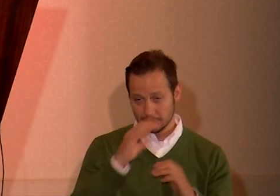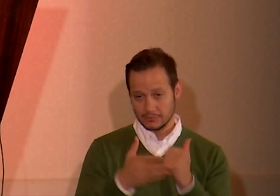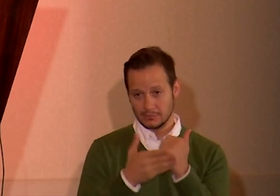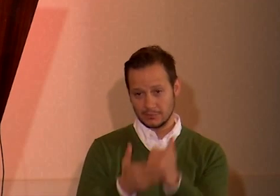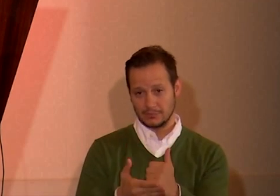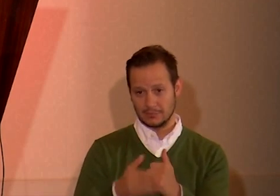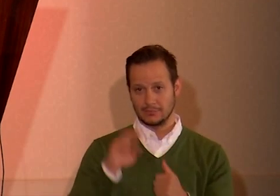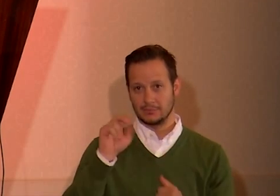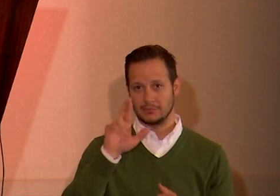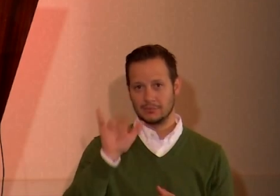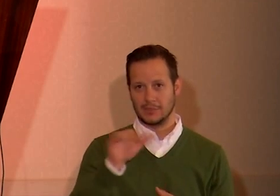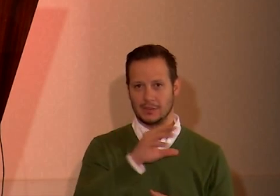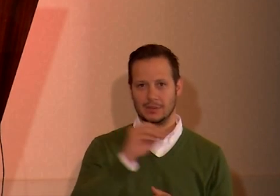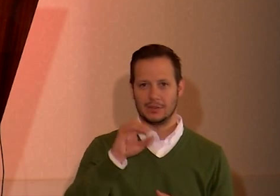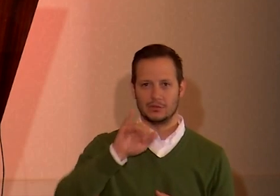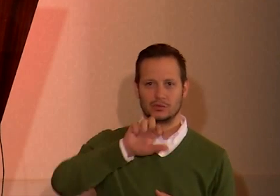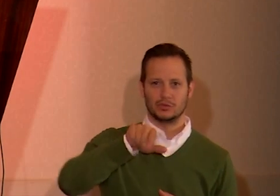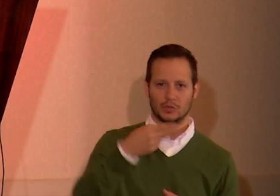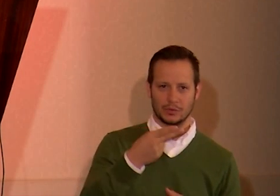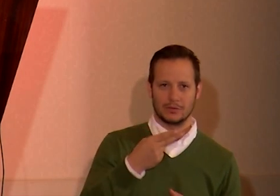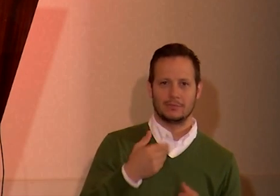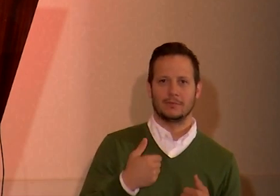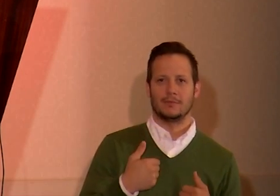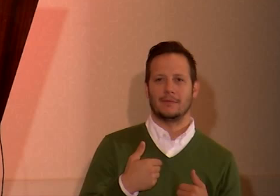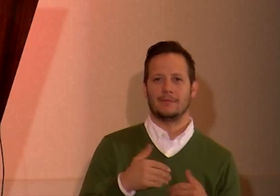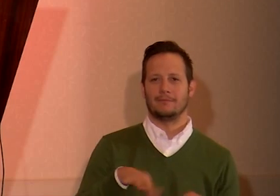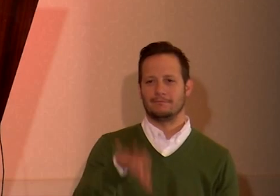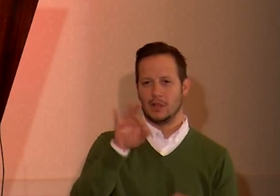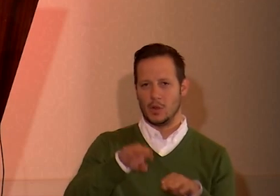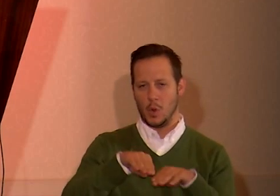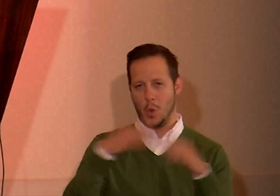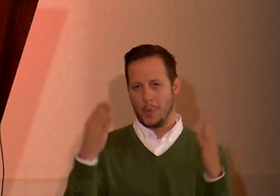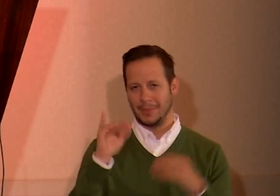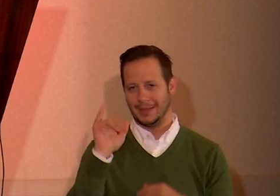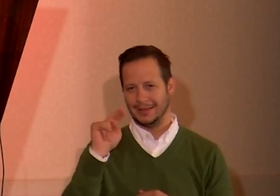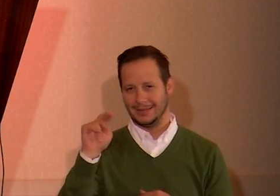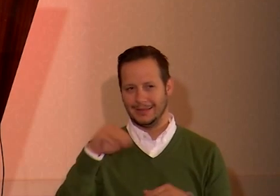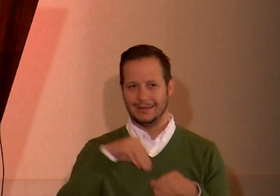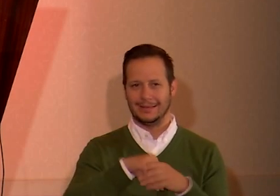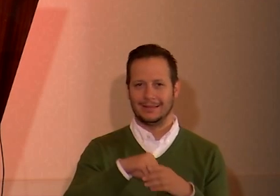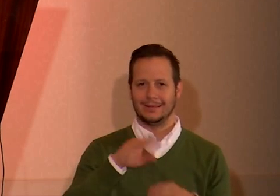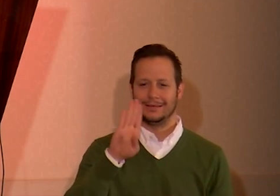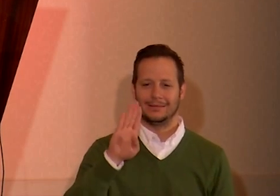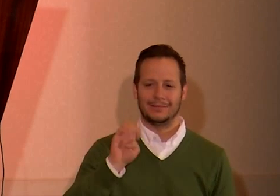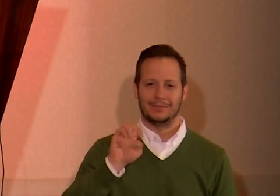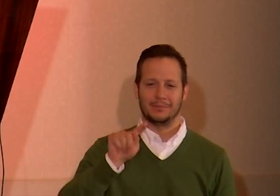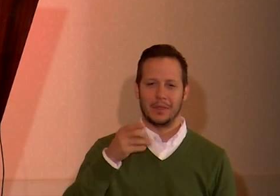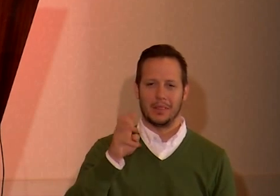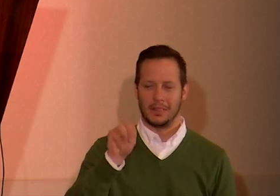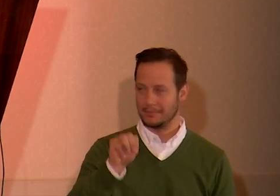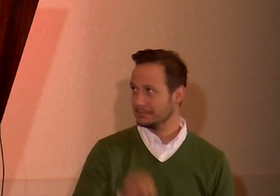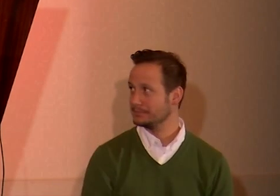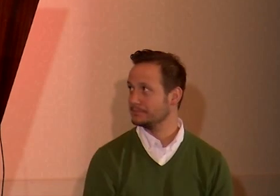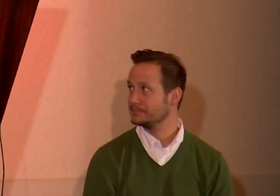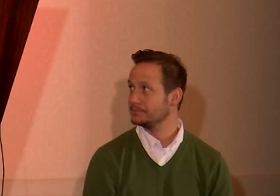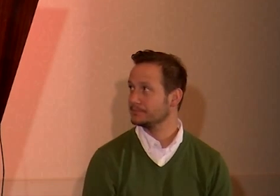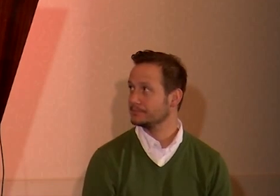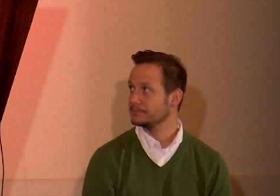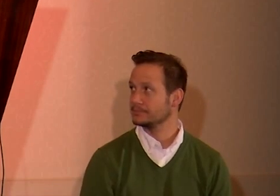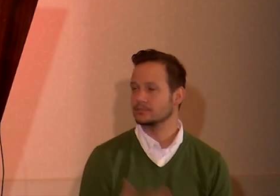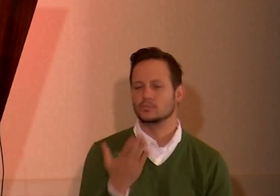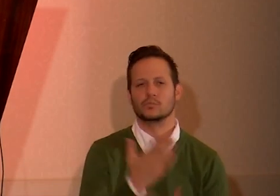help Mary and Joseph find an open inn in Bethlehem. So reporters have been calling me all